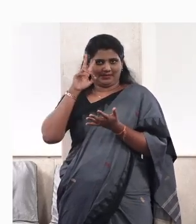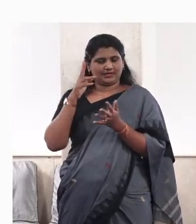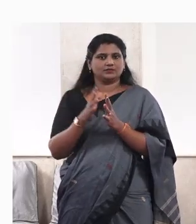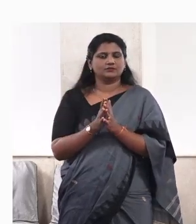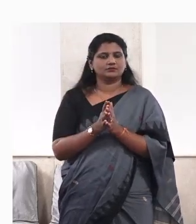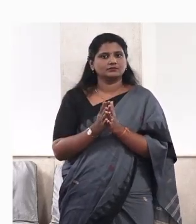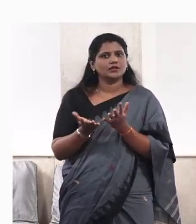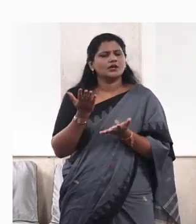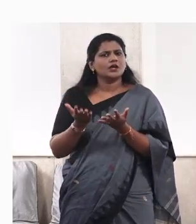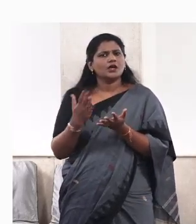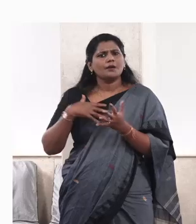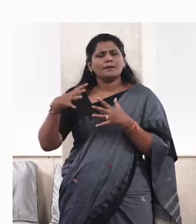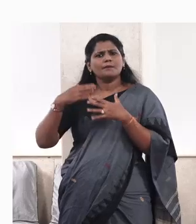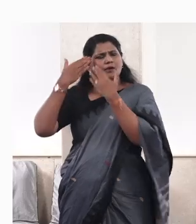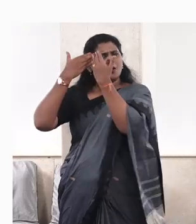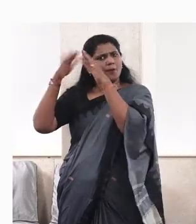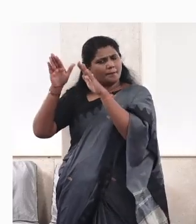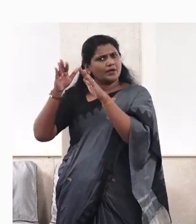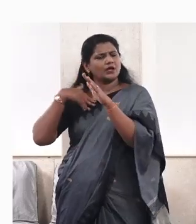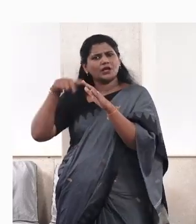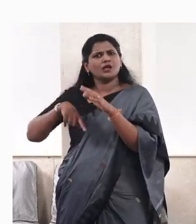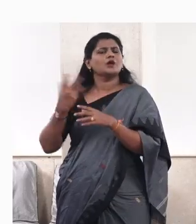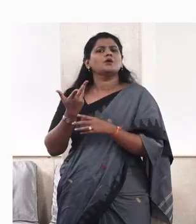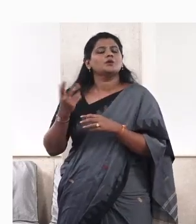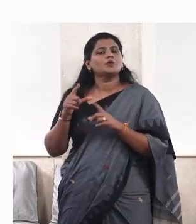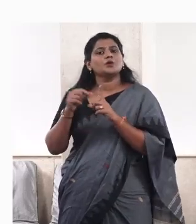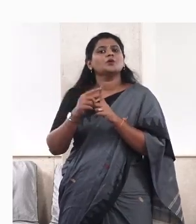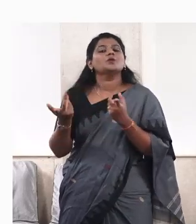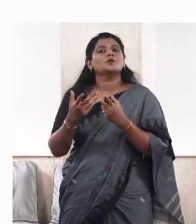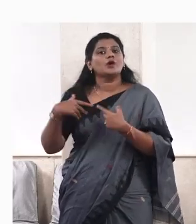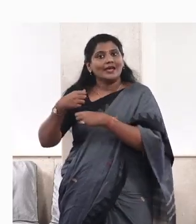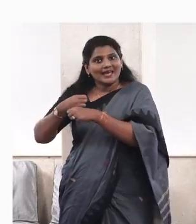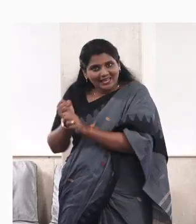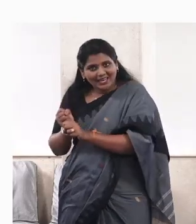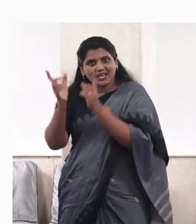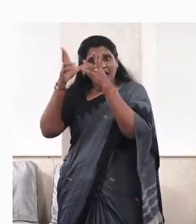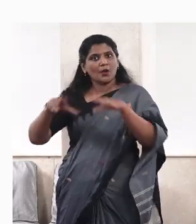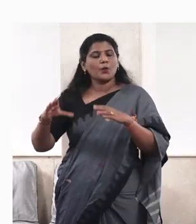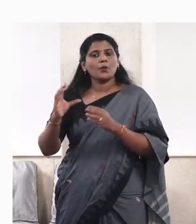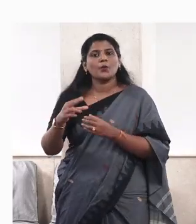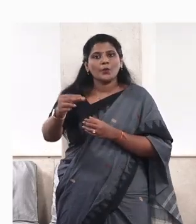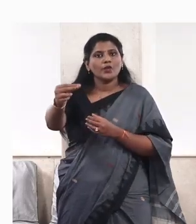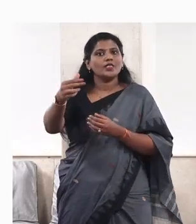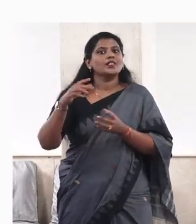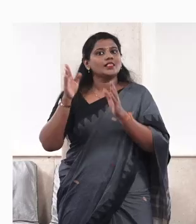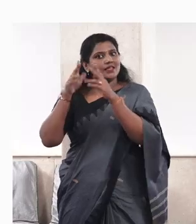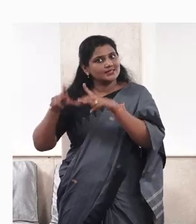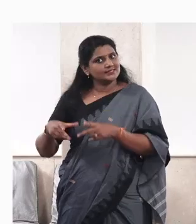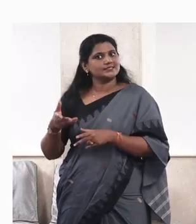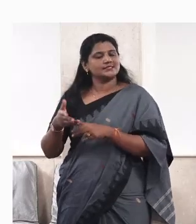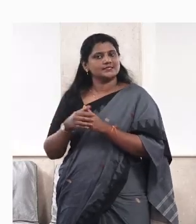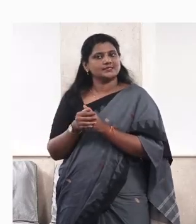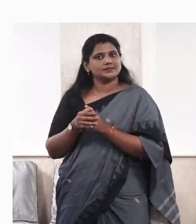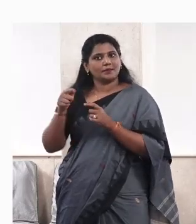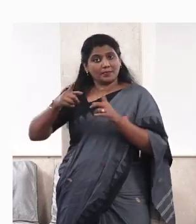maybe what they're doing in open dialogue is they're creating that village system. It takes a village to bring up a child. So in a